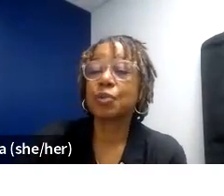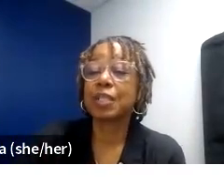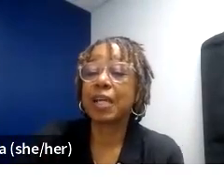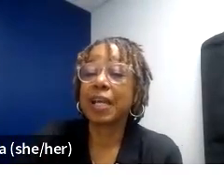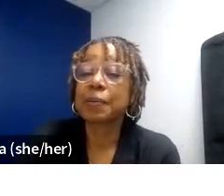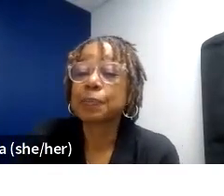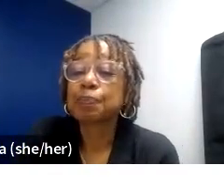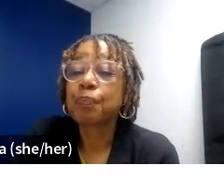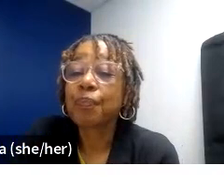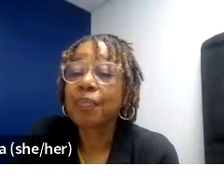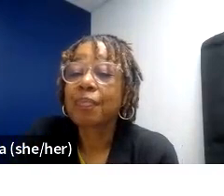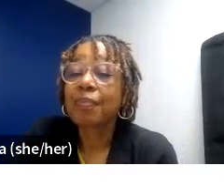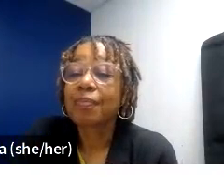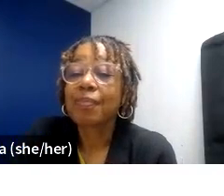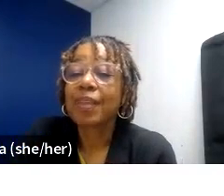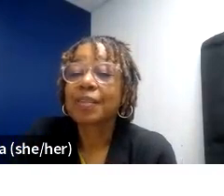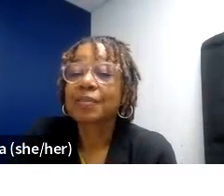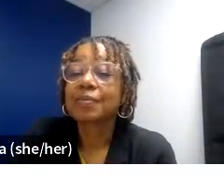are you doing today?